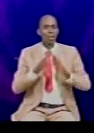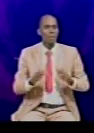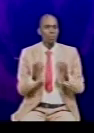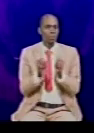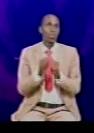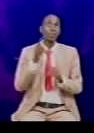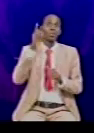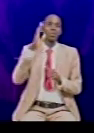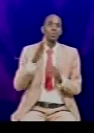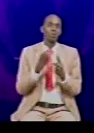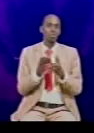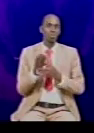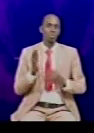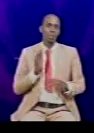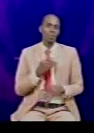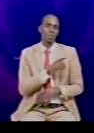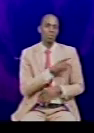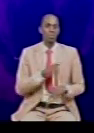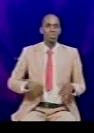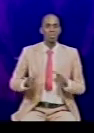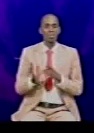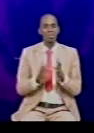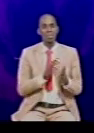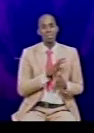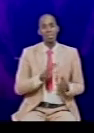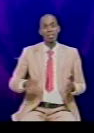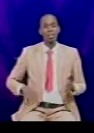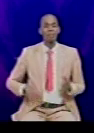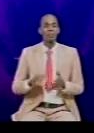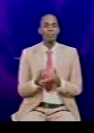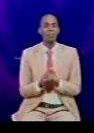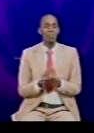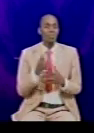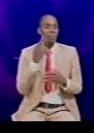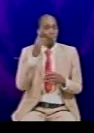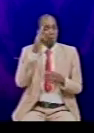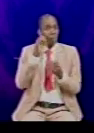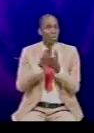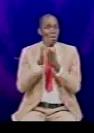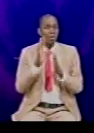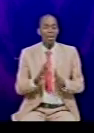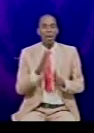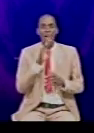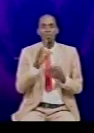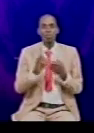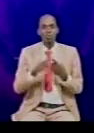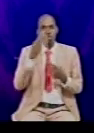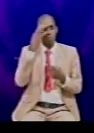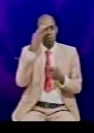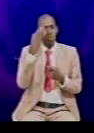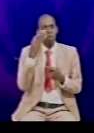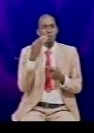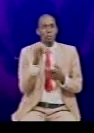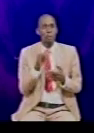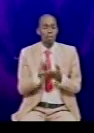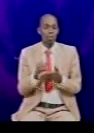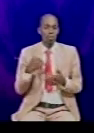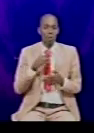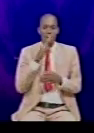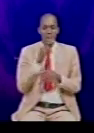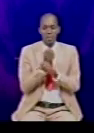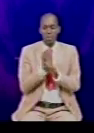Christ. The believers at Rome, they were justified from this verse we have